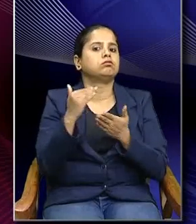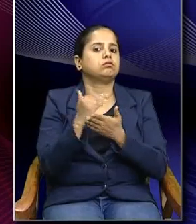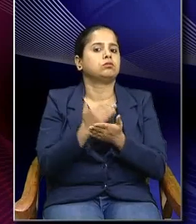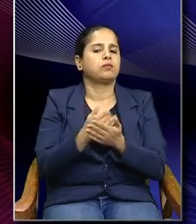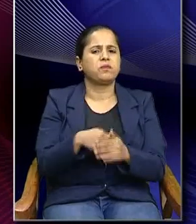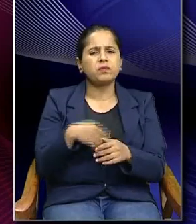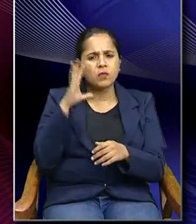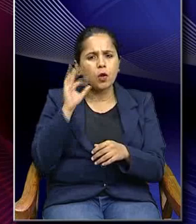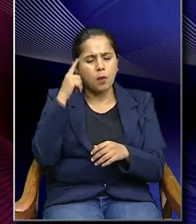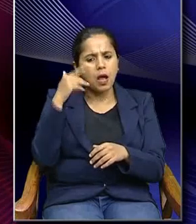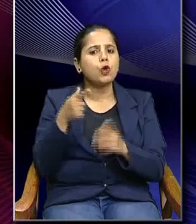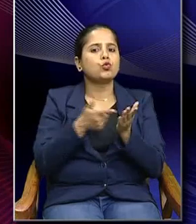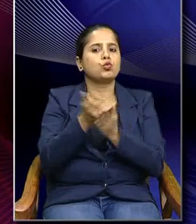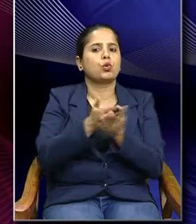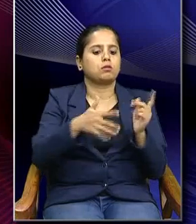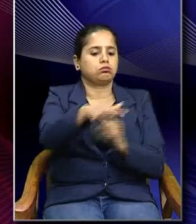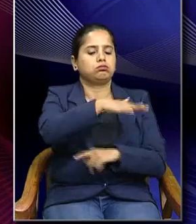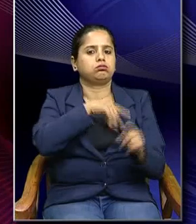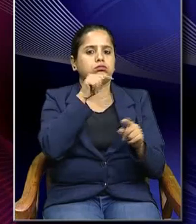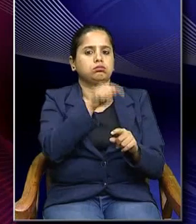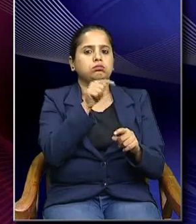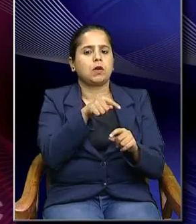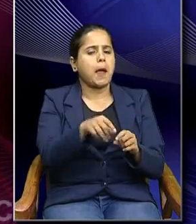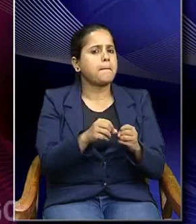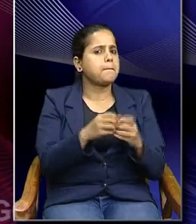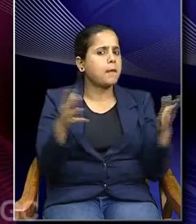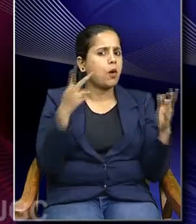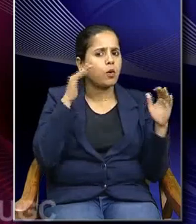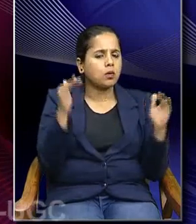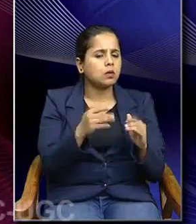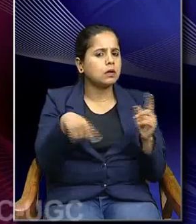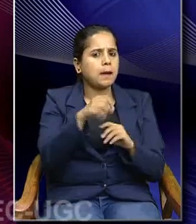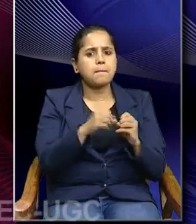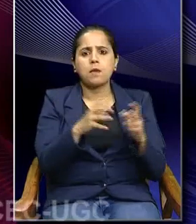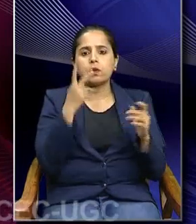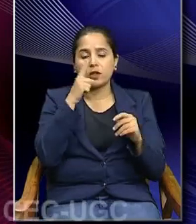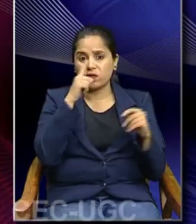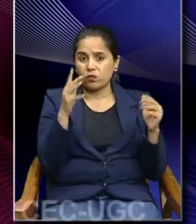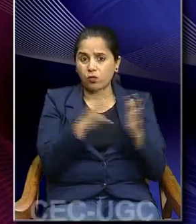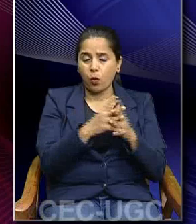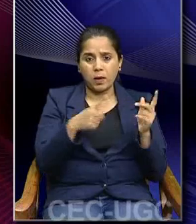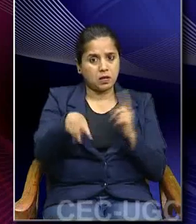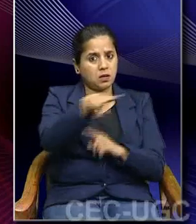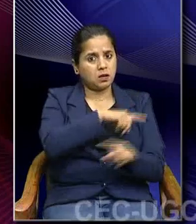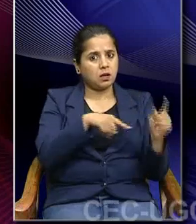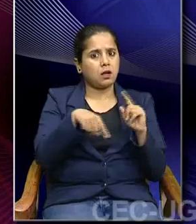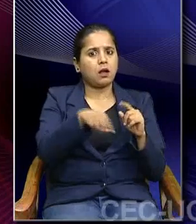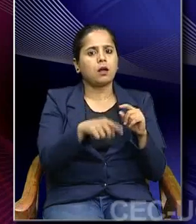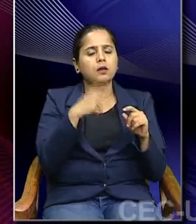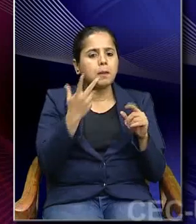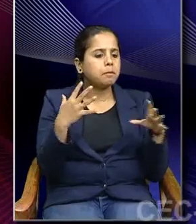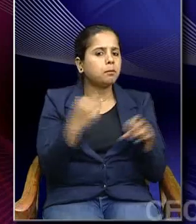The emphasis is on the rural area because it is more or less in the rural areas where women kind of are deprived